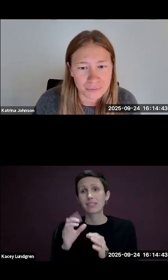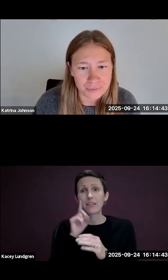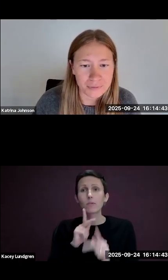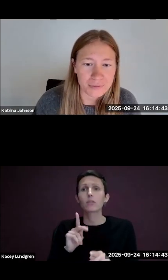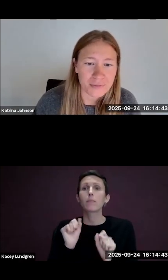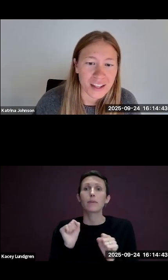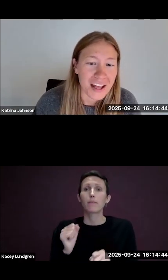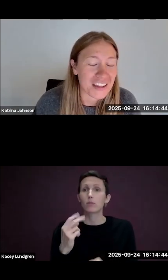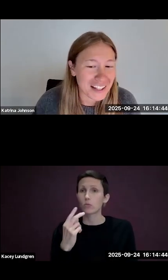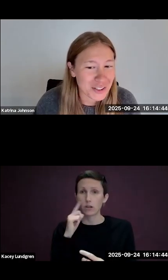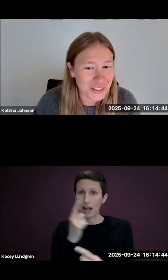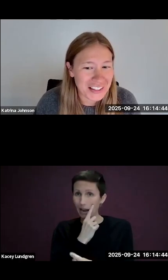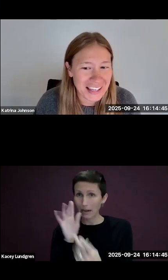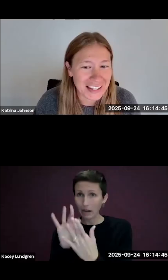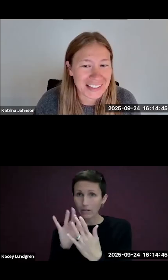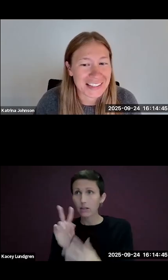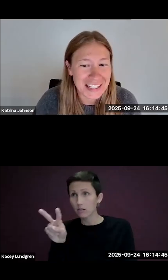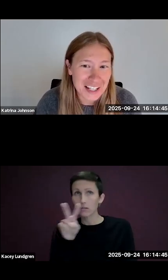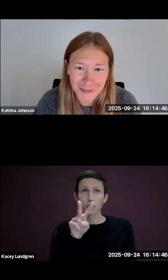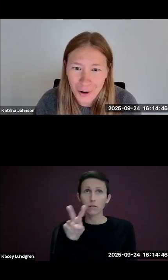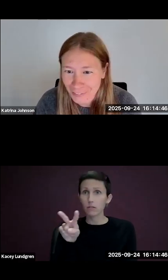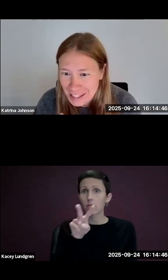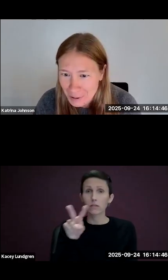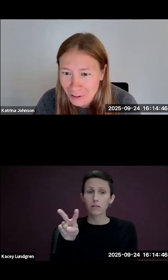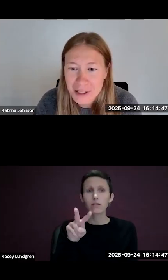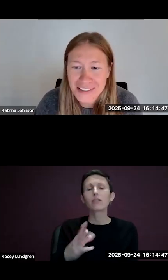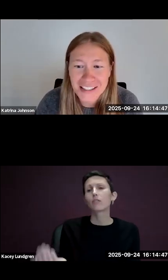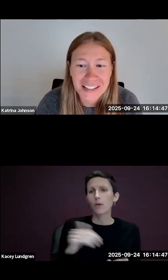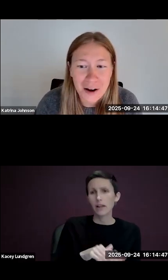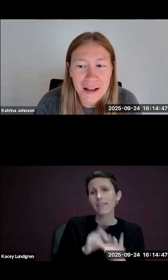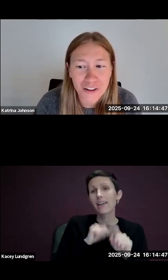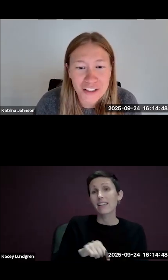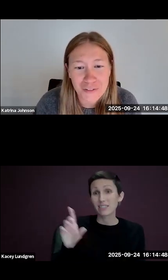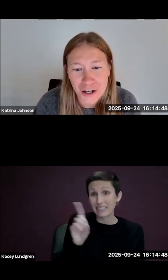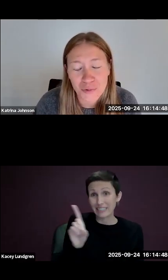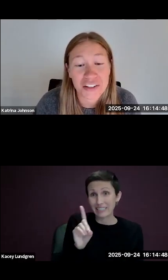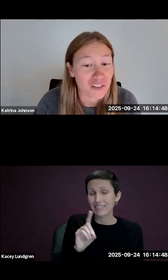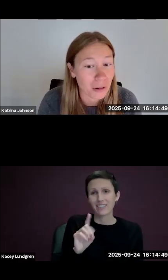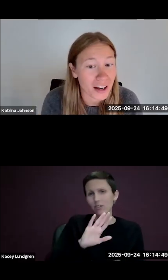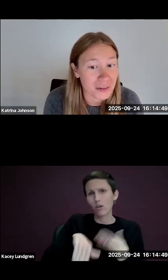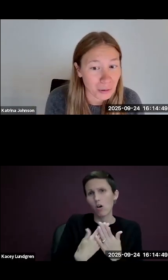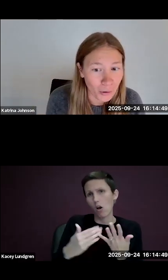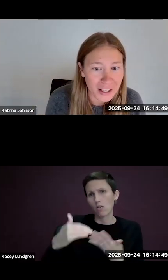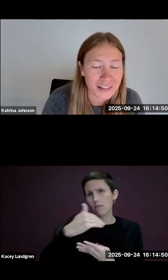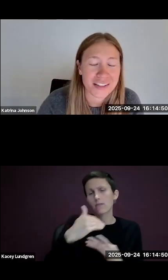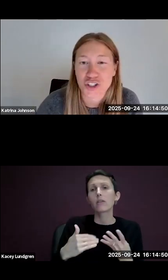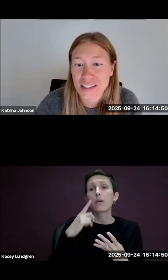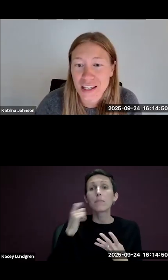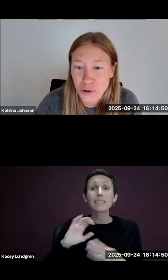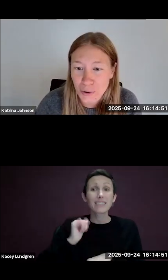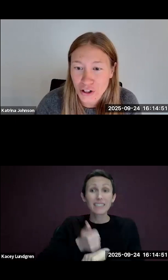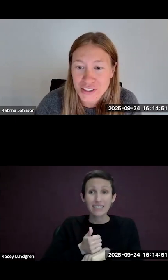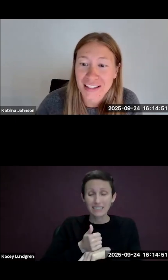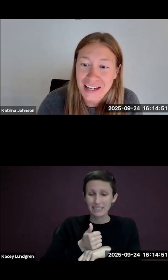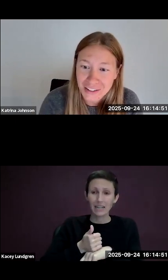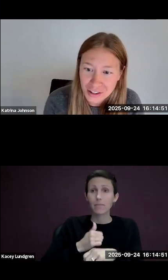people. The answer in this case is D, all of the above, because the setup may look different with a deaf-blind employee, such as